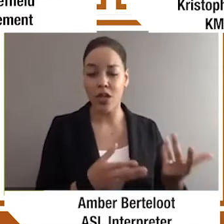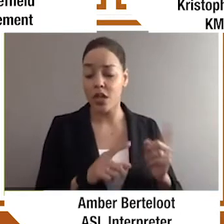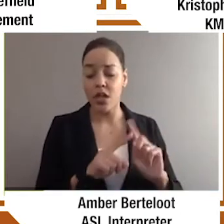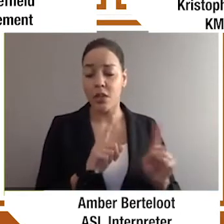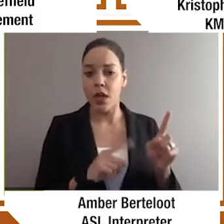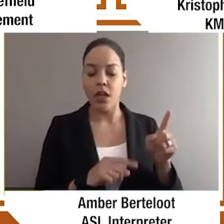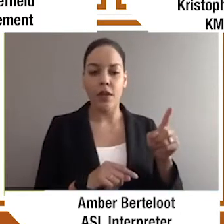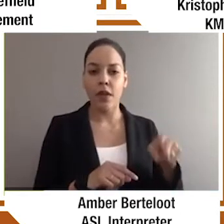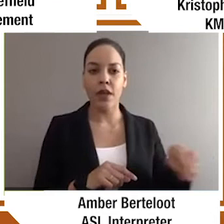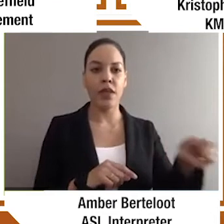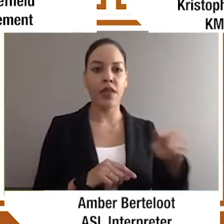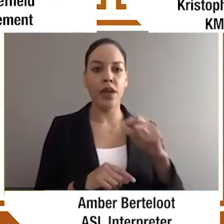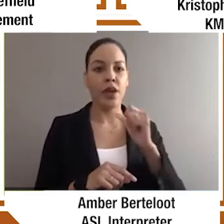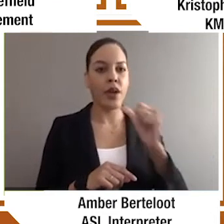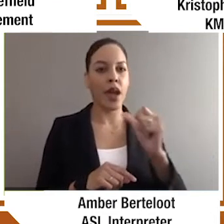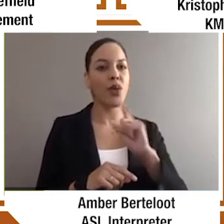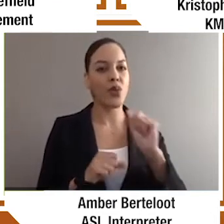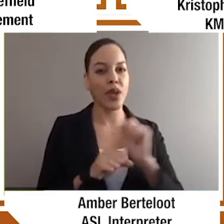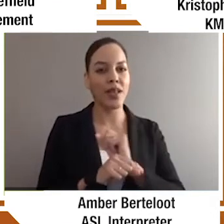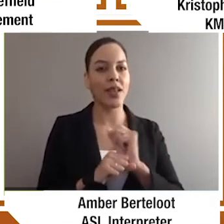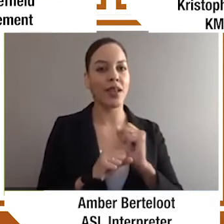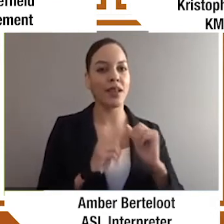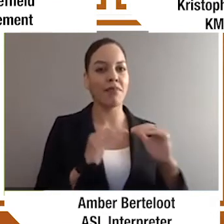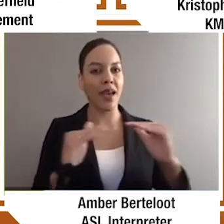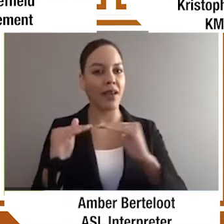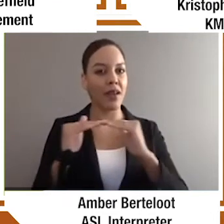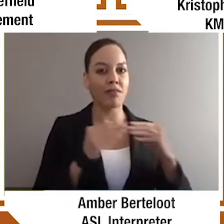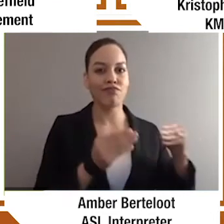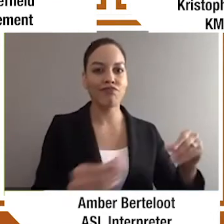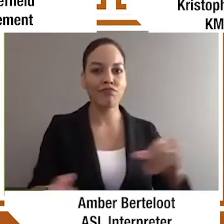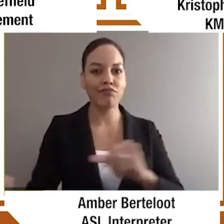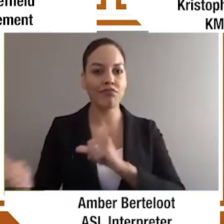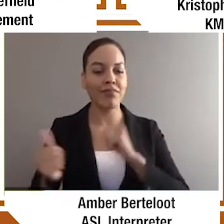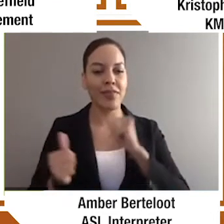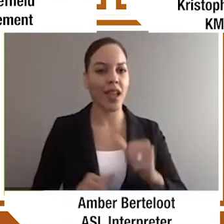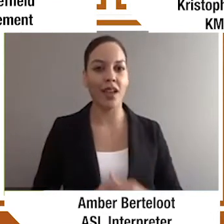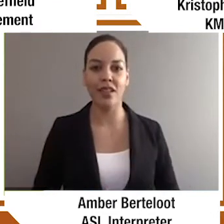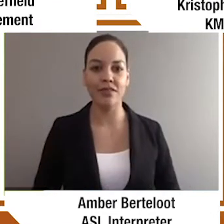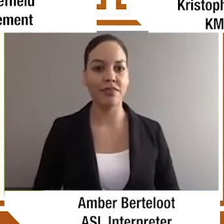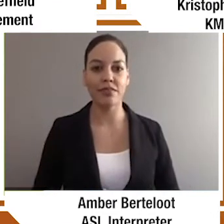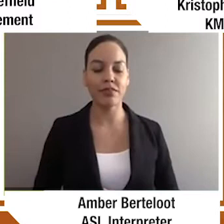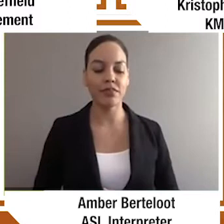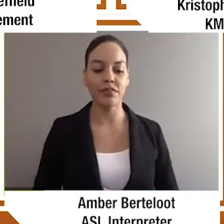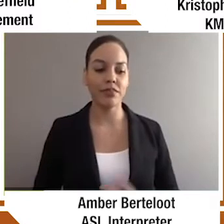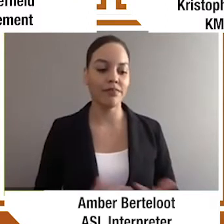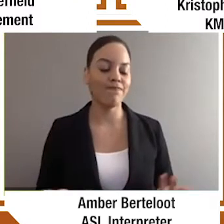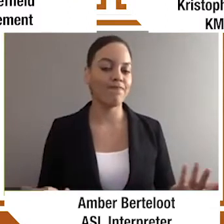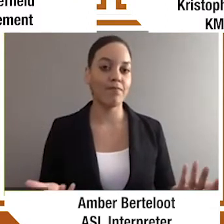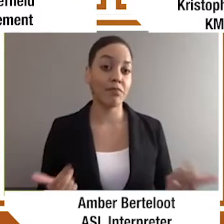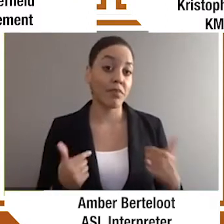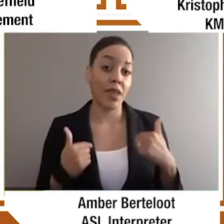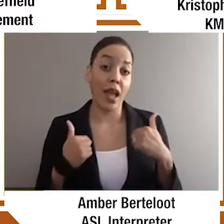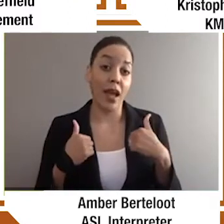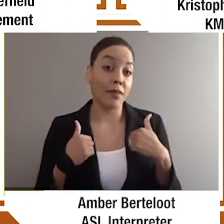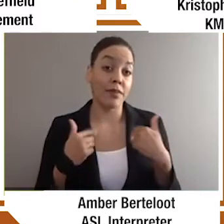any, not being equitable at all with it, at all. And I'm baffled by